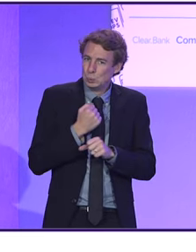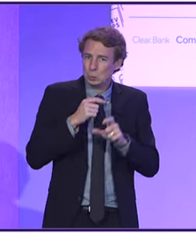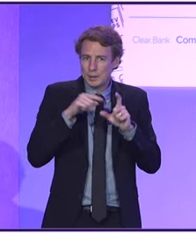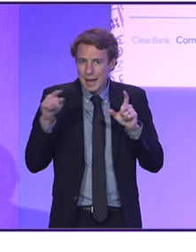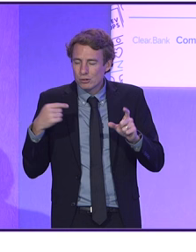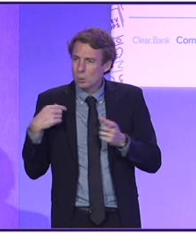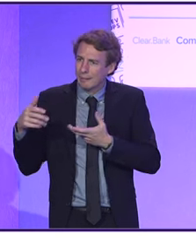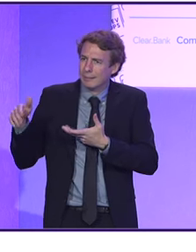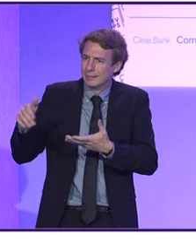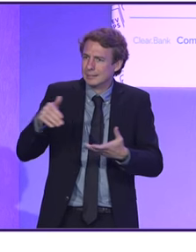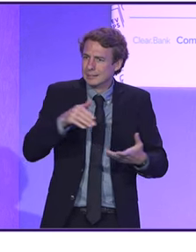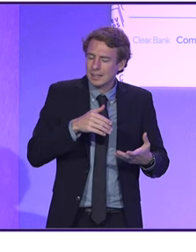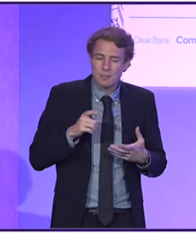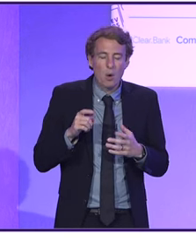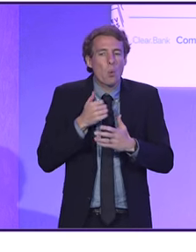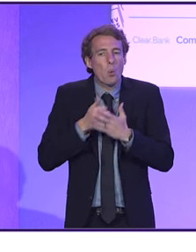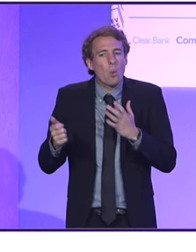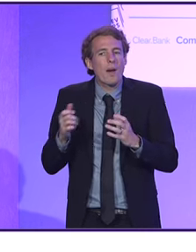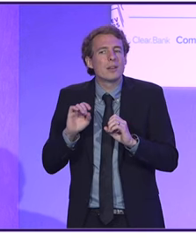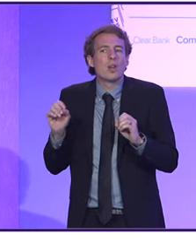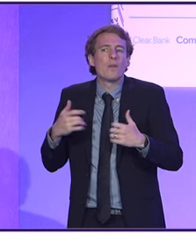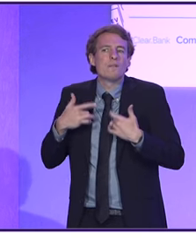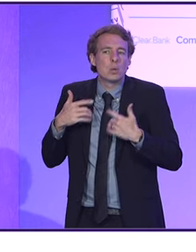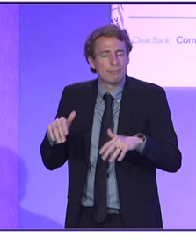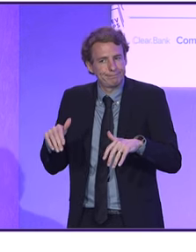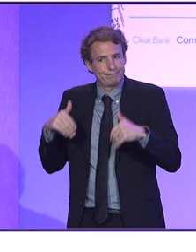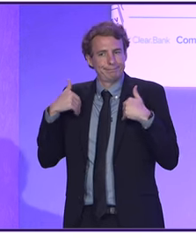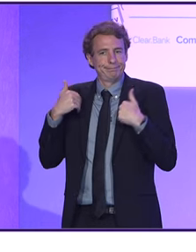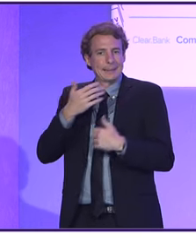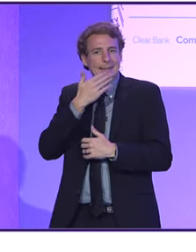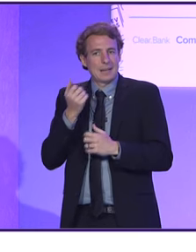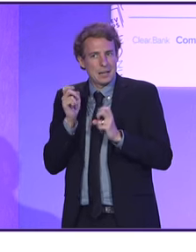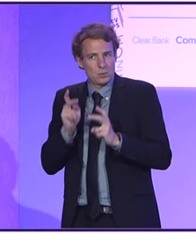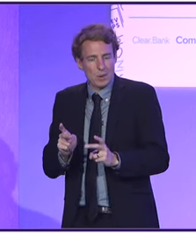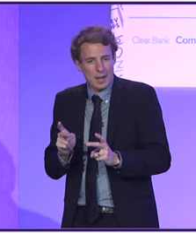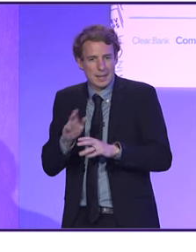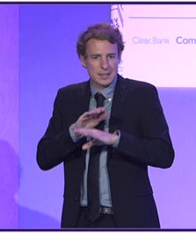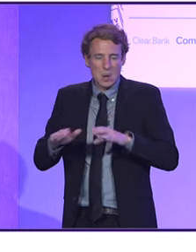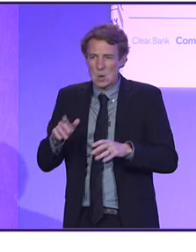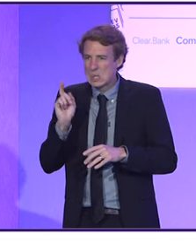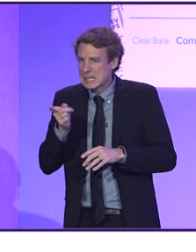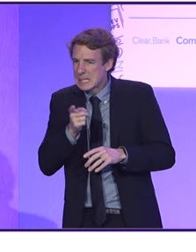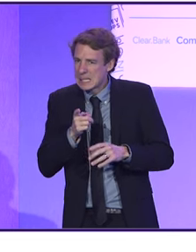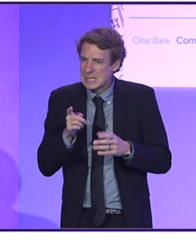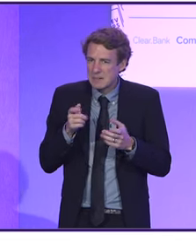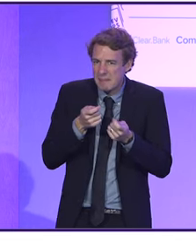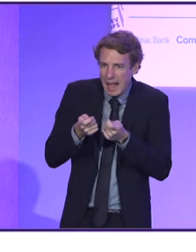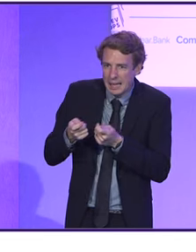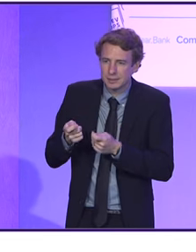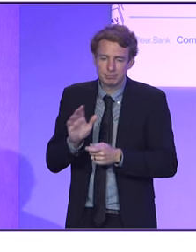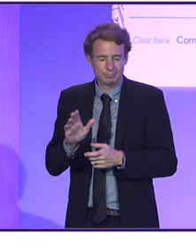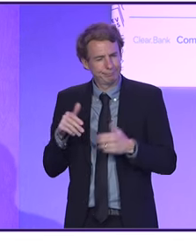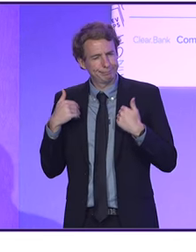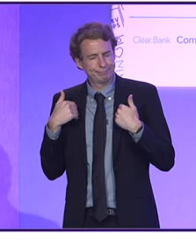whatever, but we do it in a very unopinionated and very nice way, like not in a micromanagey terrible way. So if you're interested at all, give us a